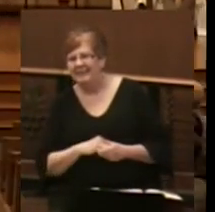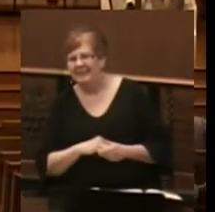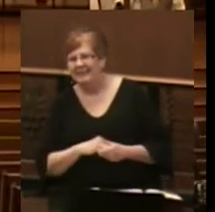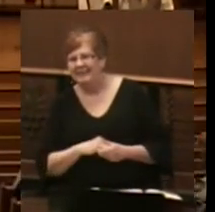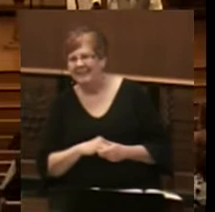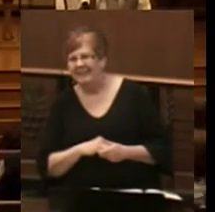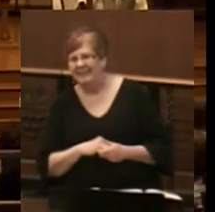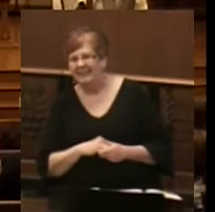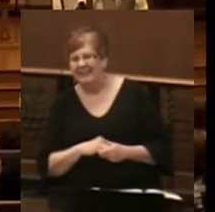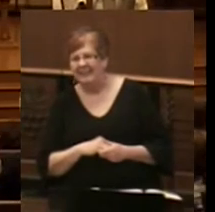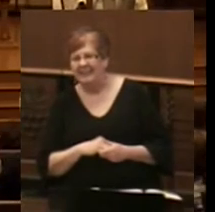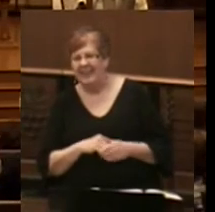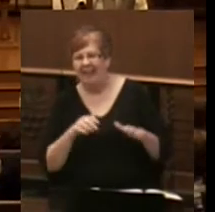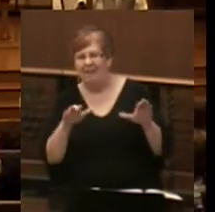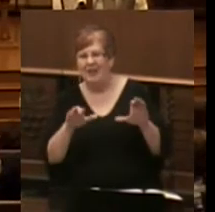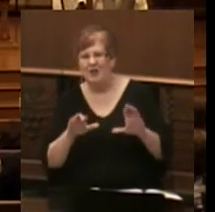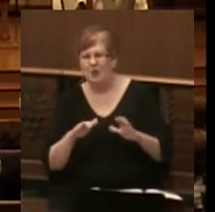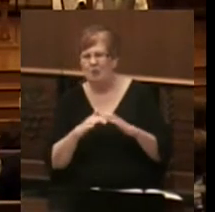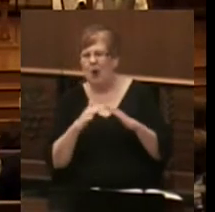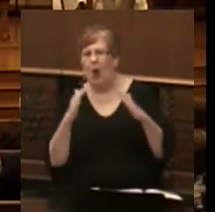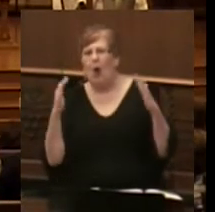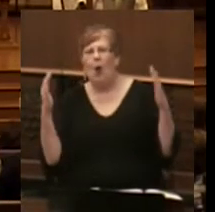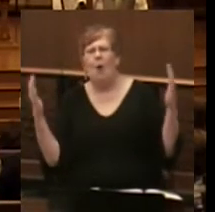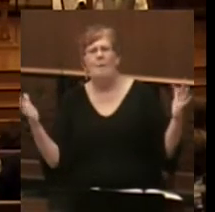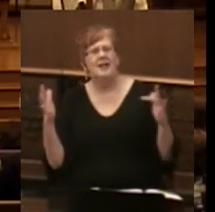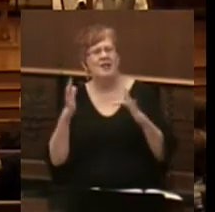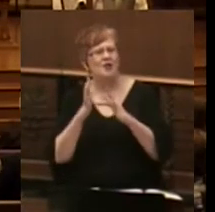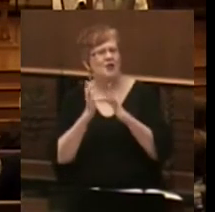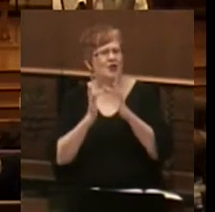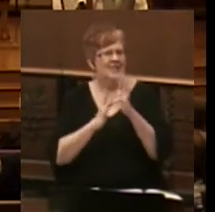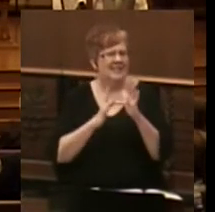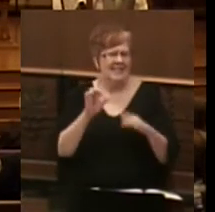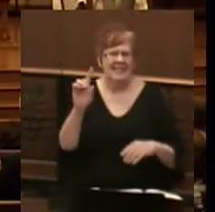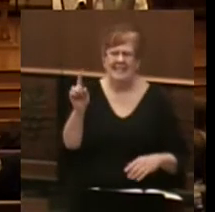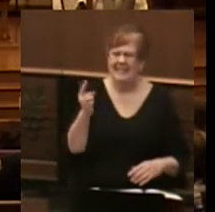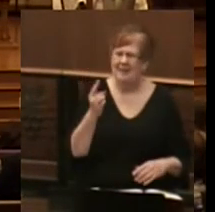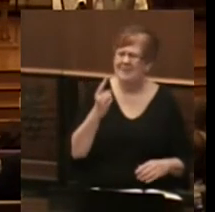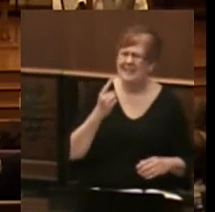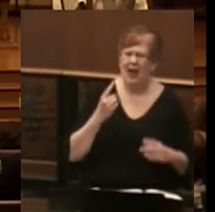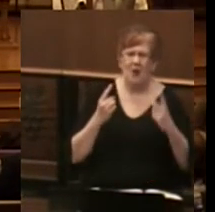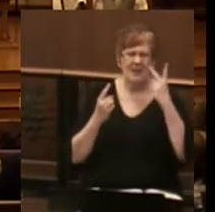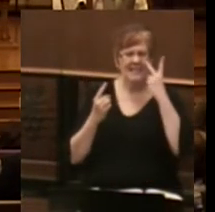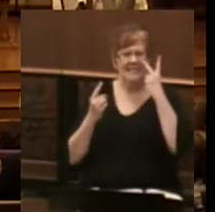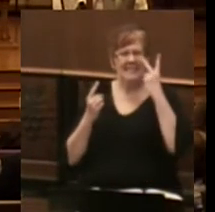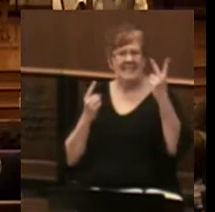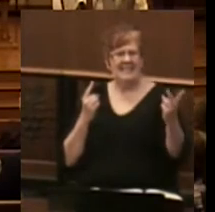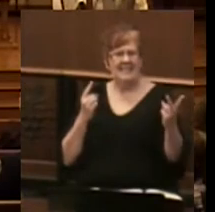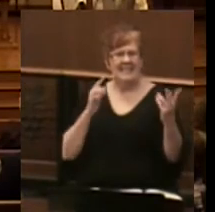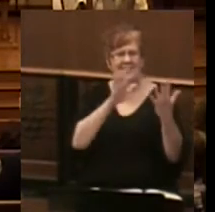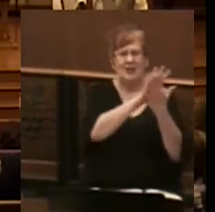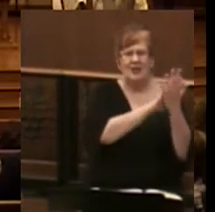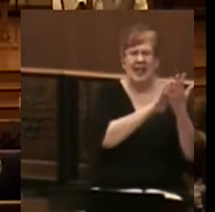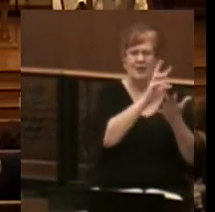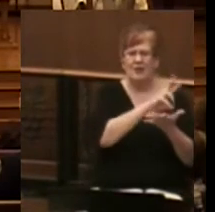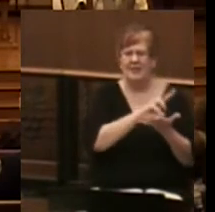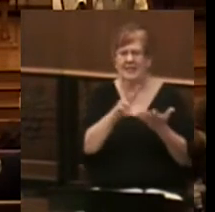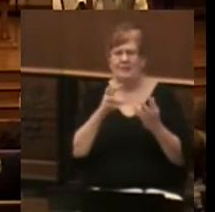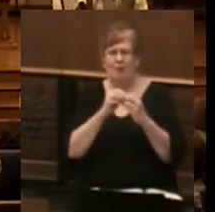And the tomb opened, and Jesus comes out. He sees his shadow, and there's 6 more weeks of